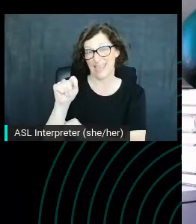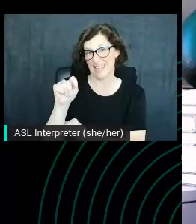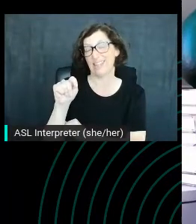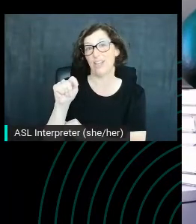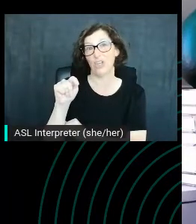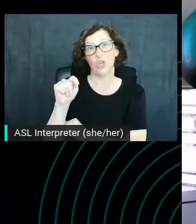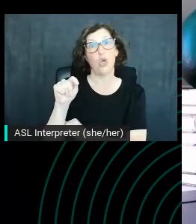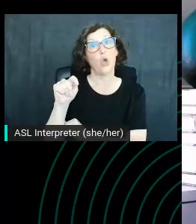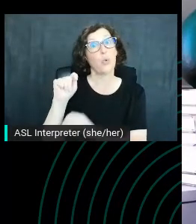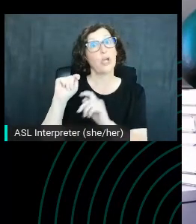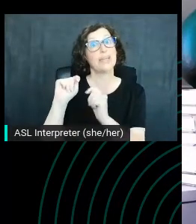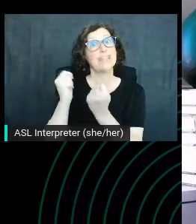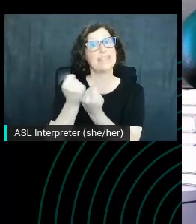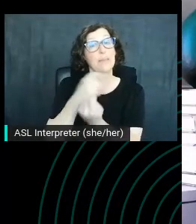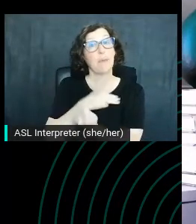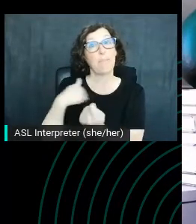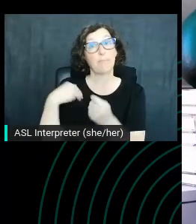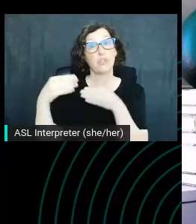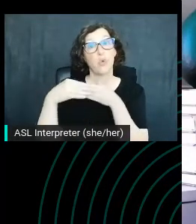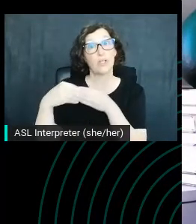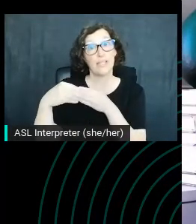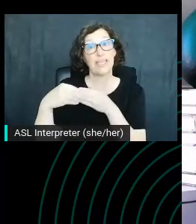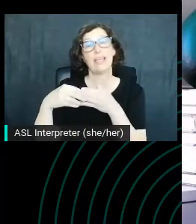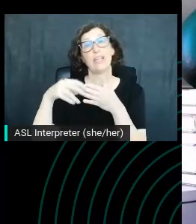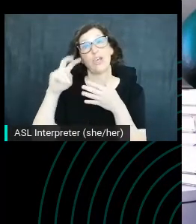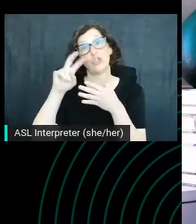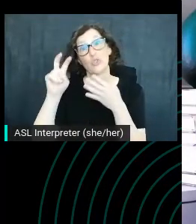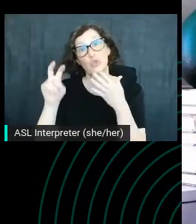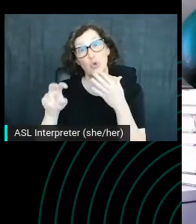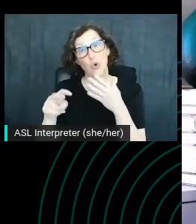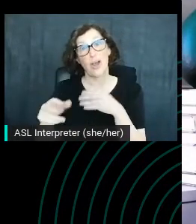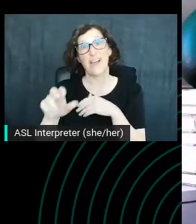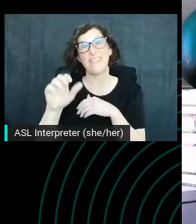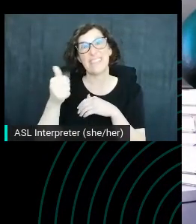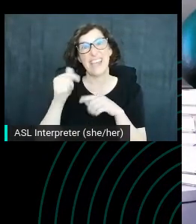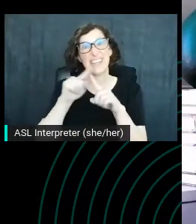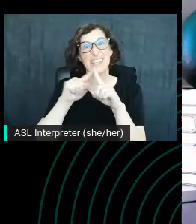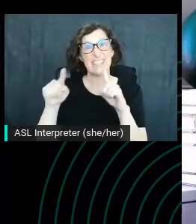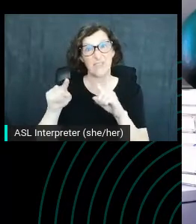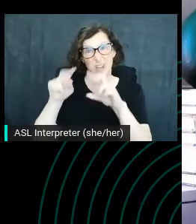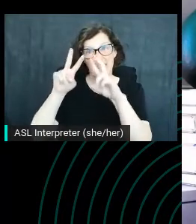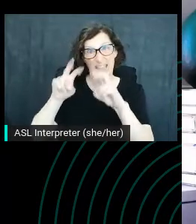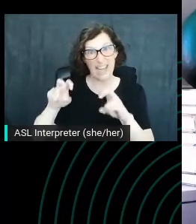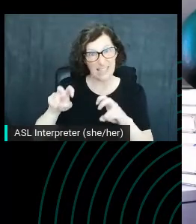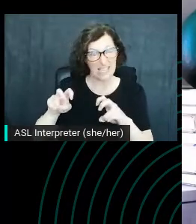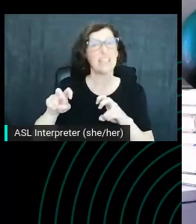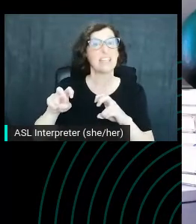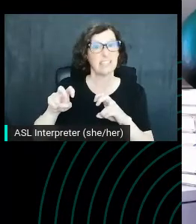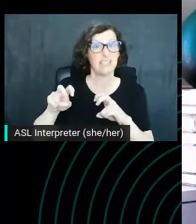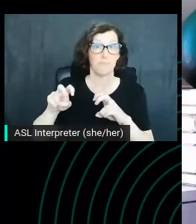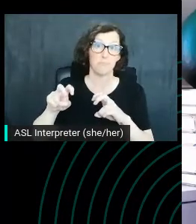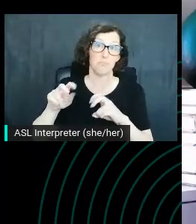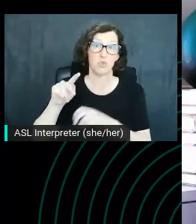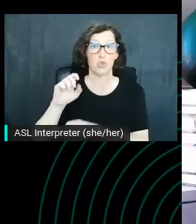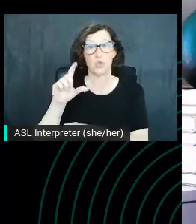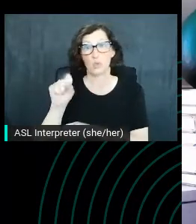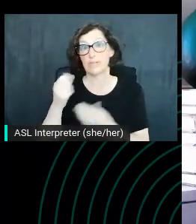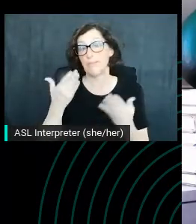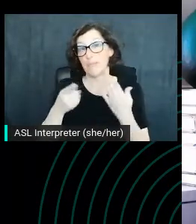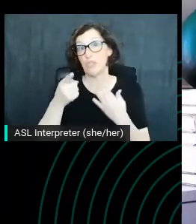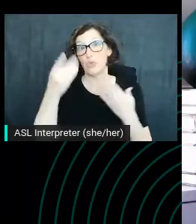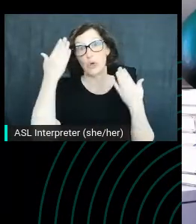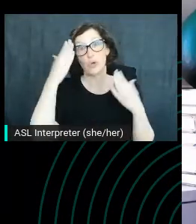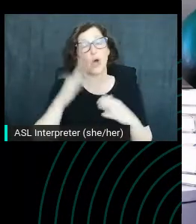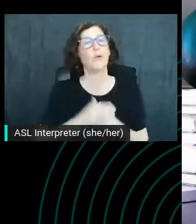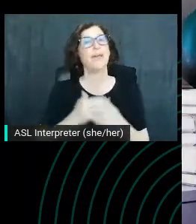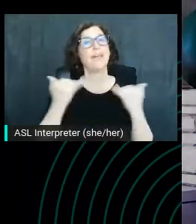lead you on a tour through 10 digital analytics platforms, many that you may not even know about. Yosaif, over to